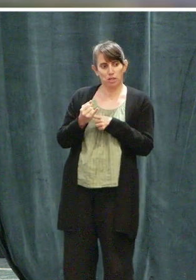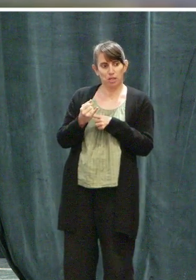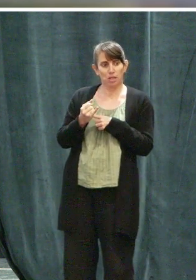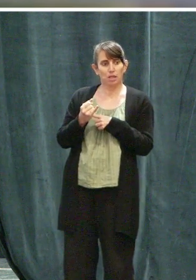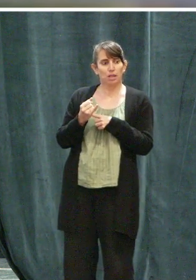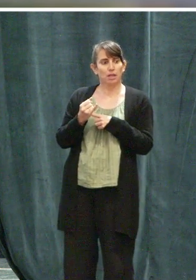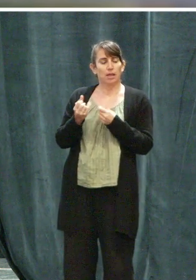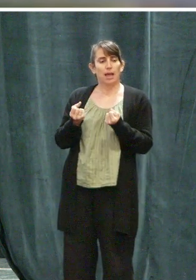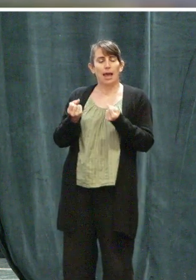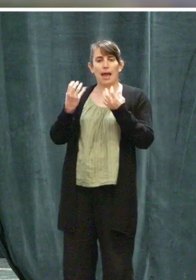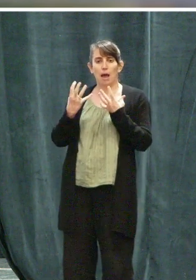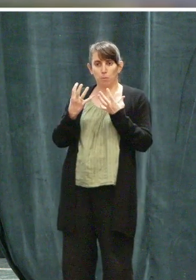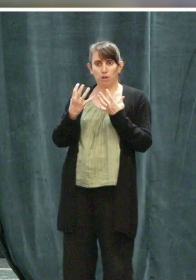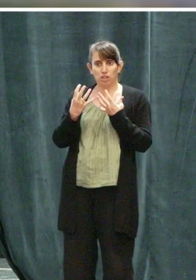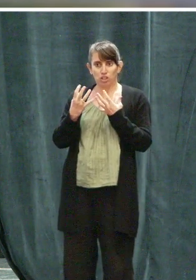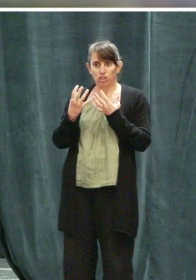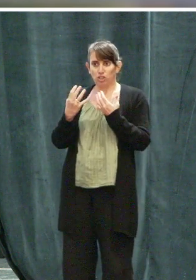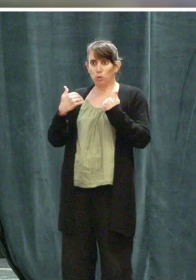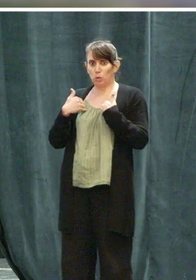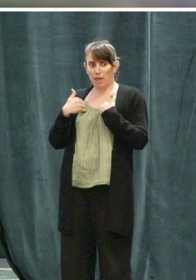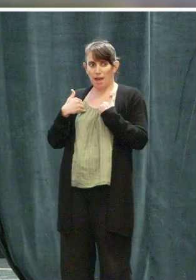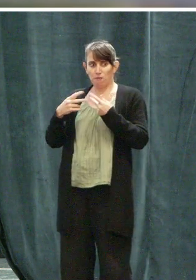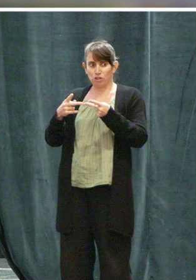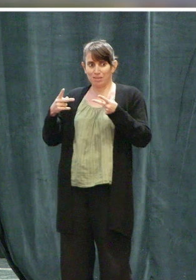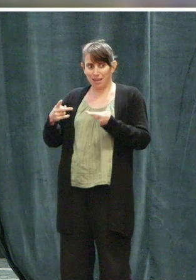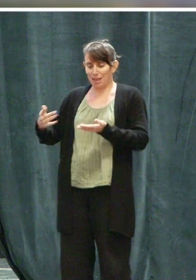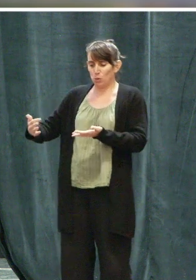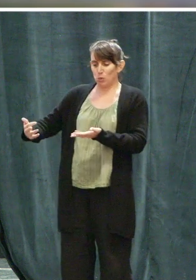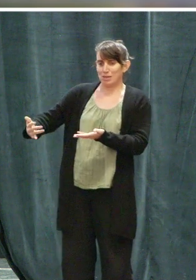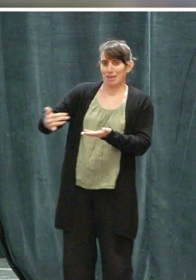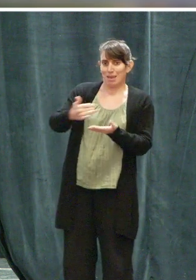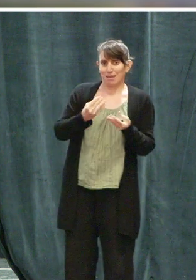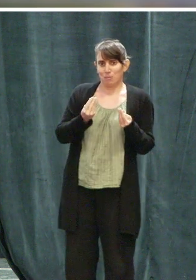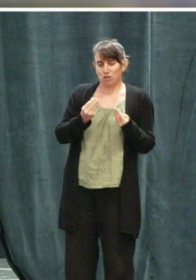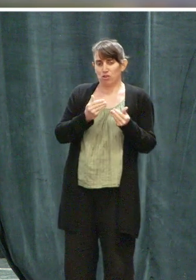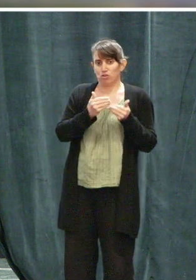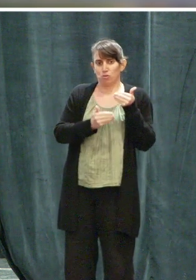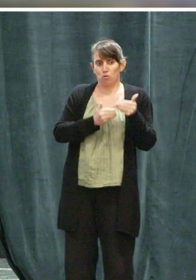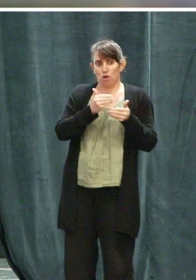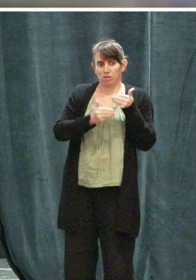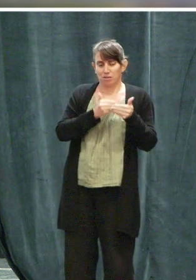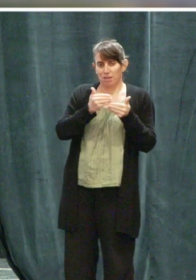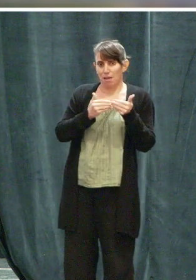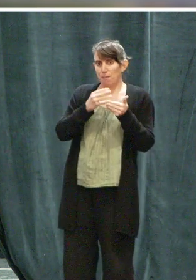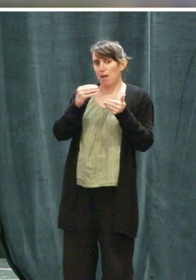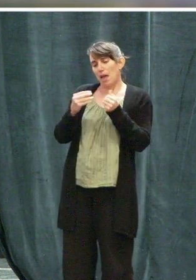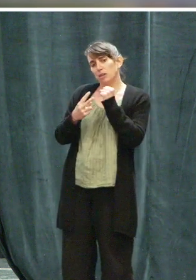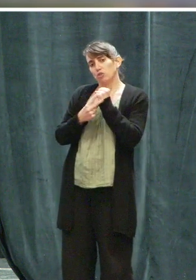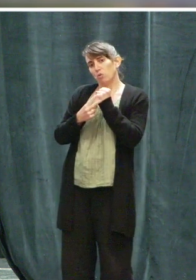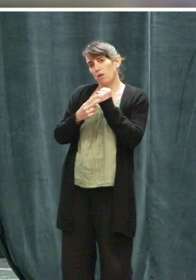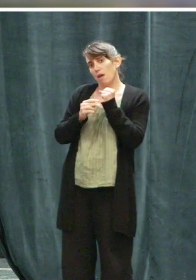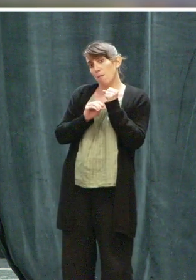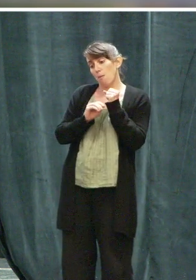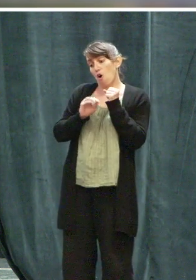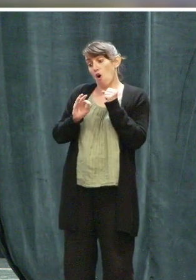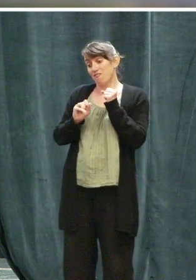much space do we have on site to take some of the materials, to process them, and then to store them off site for a temporary amount of time, and then